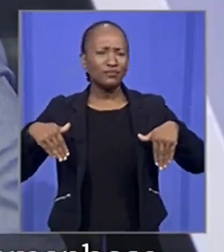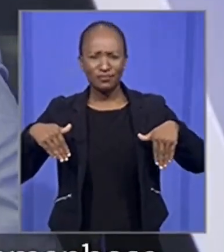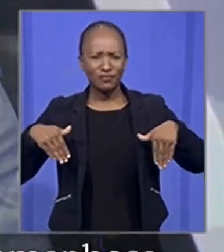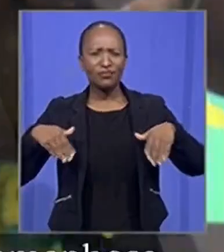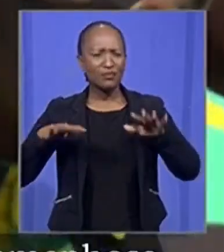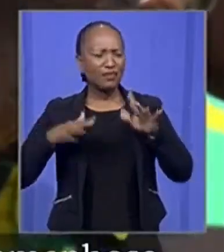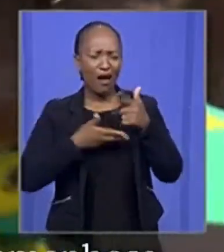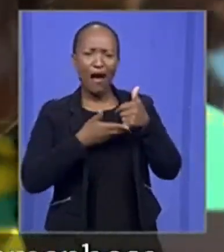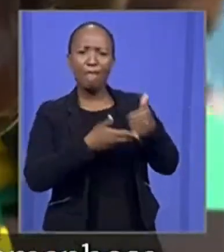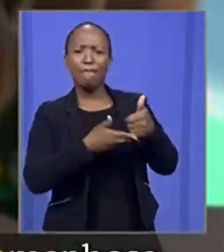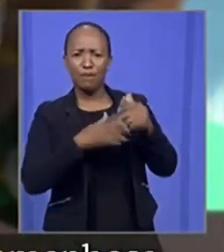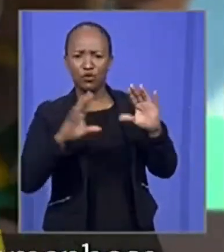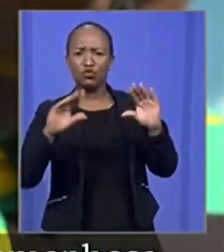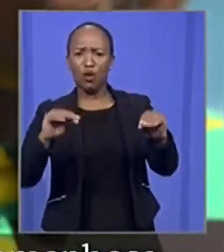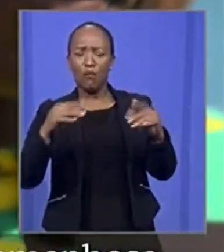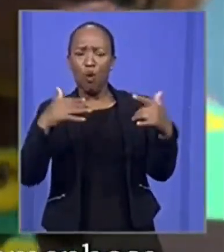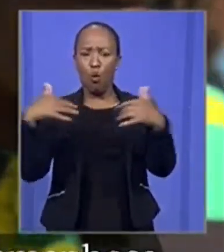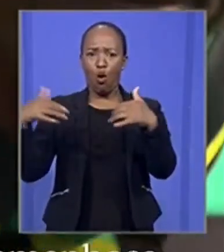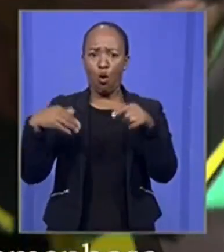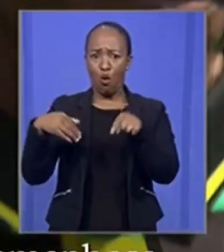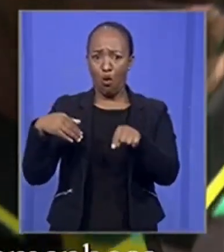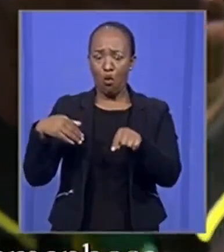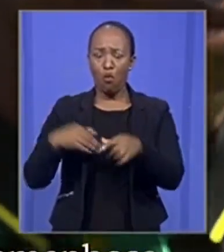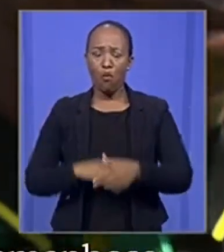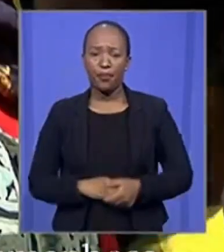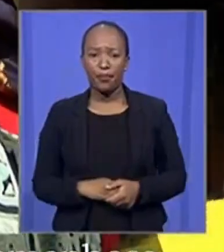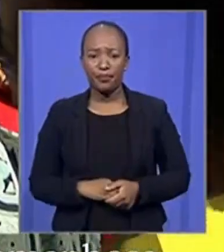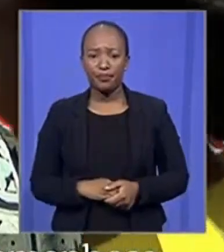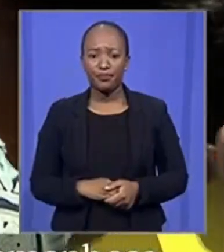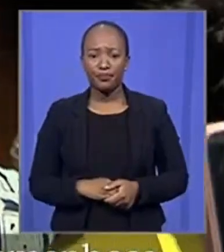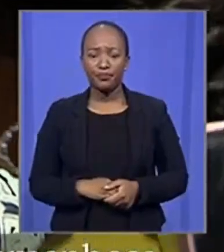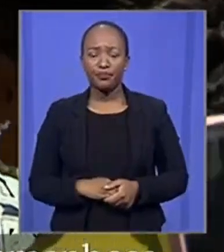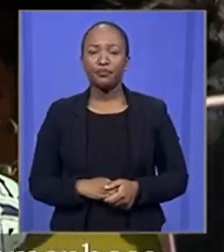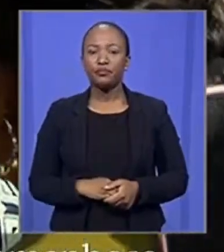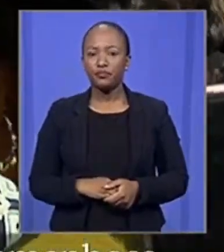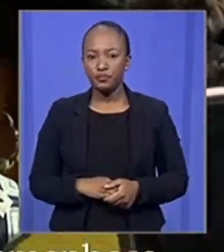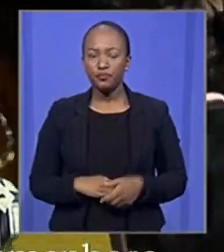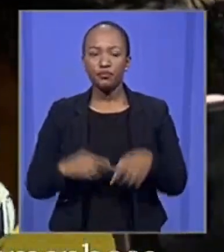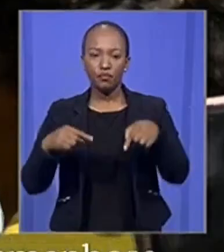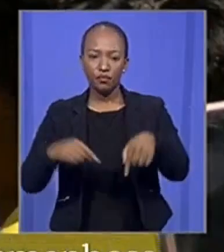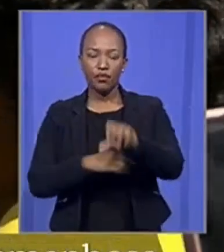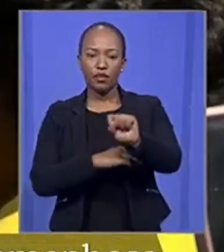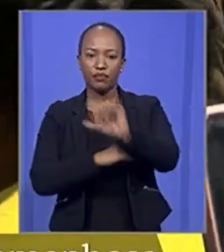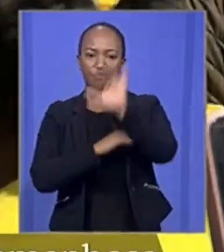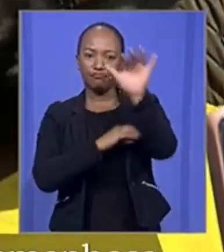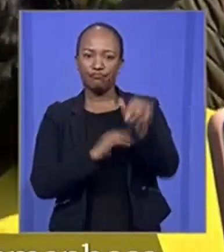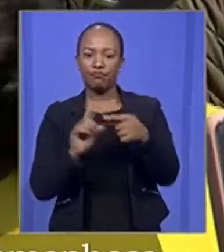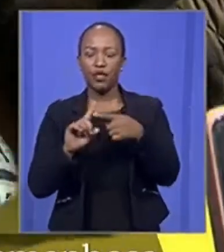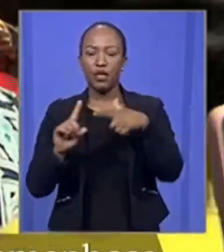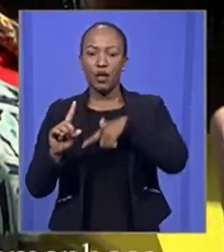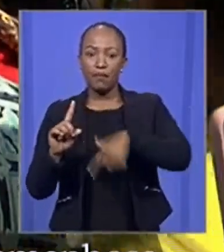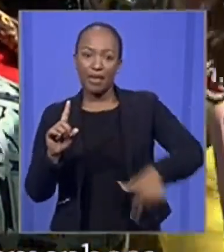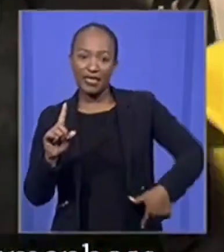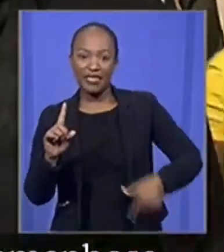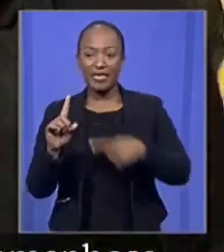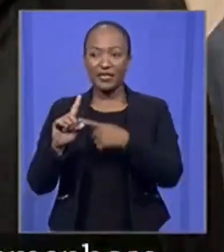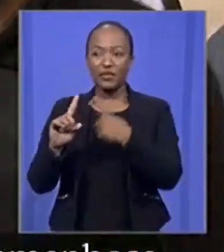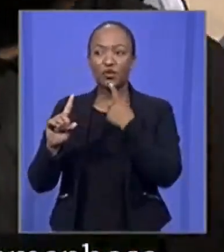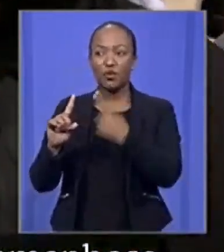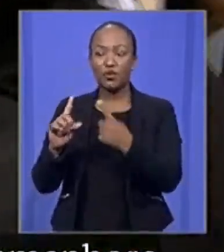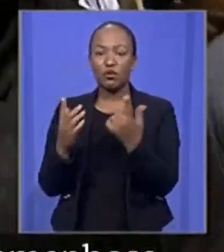thuse ntwa e ntseng e phahama ka maneka Middle East. Ati ho tsa kwano lapeng mopresidente o itlamme ka hore o